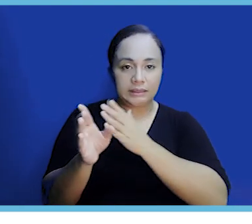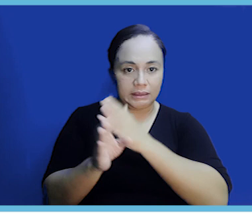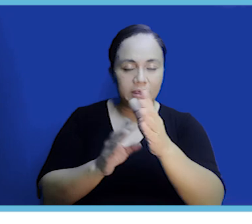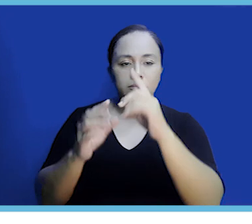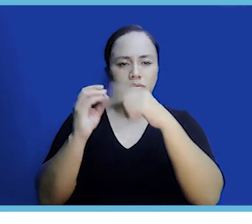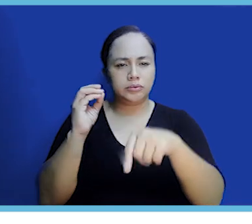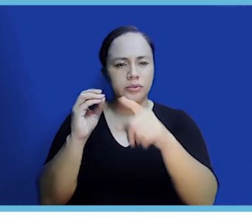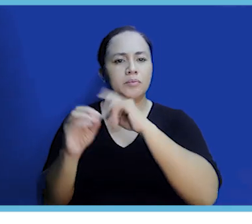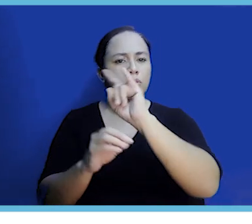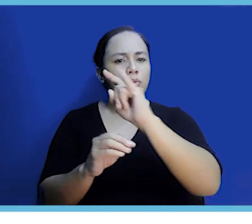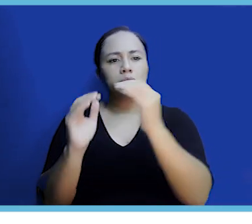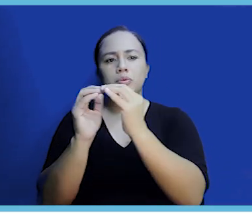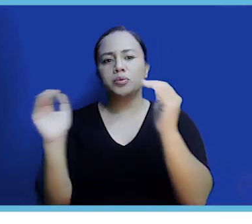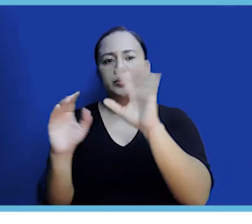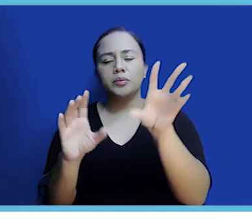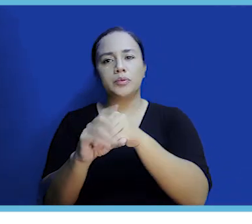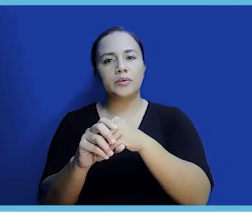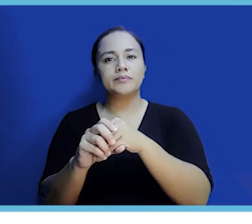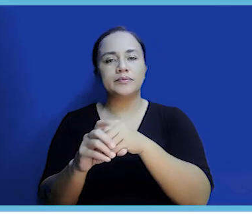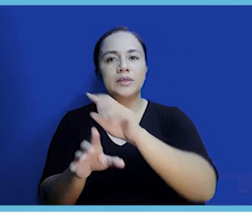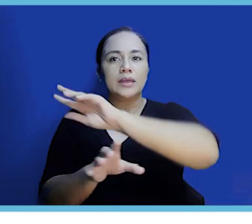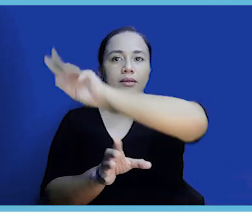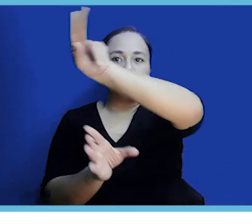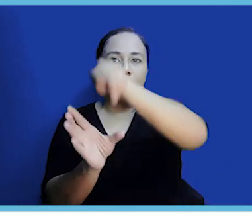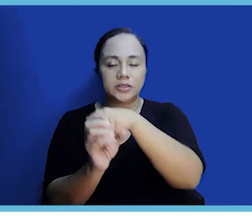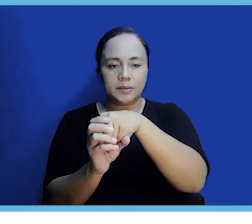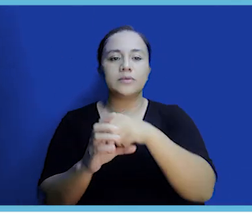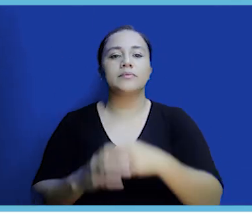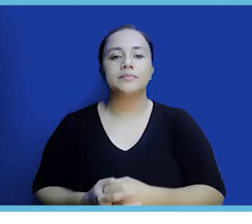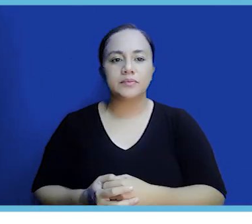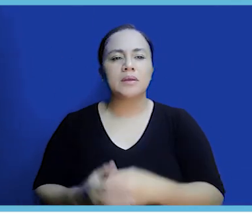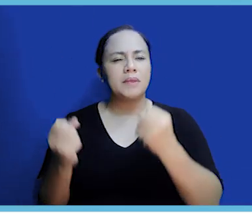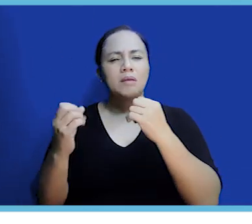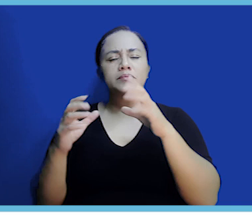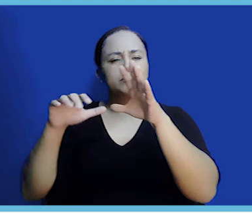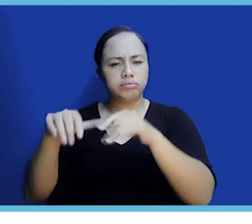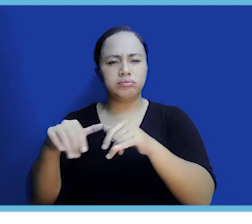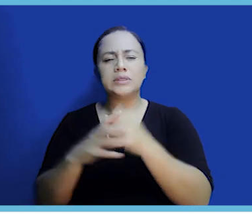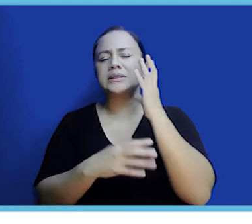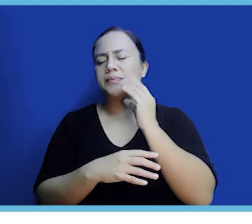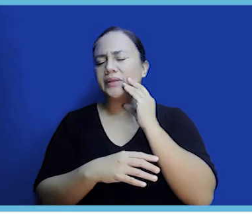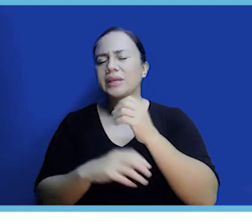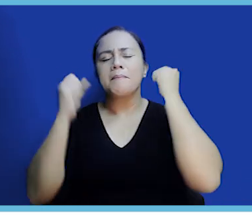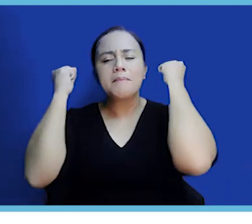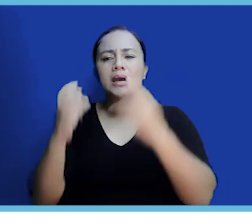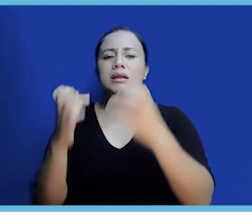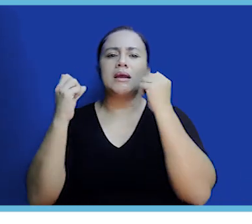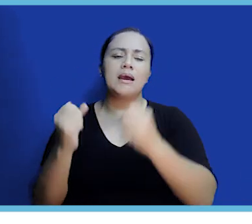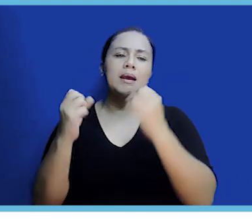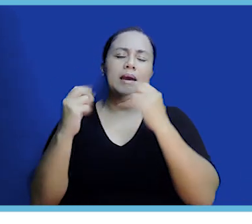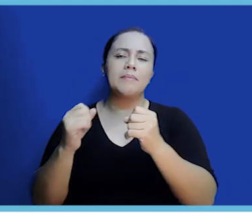of discrimination and promote equality, inclusion, and participation. Many persons with